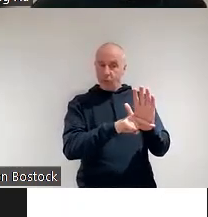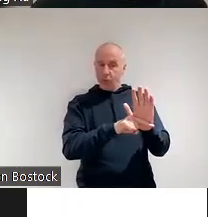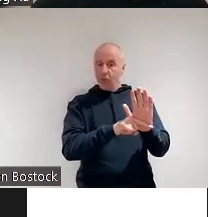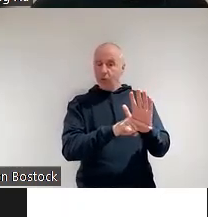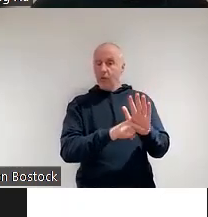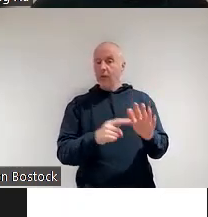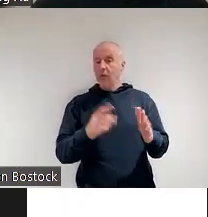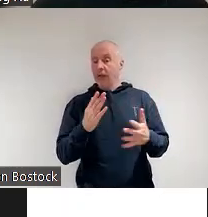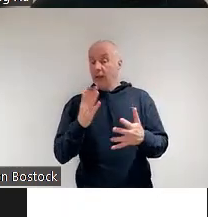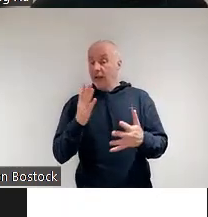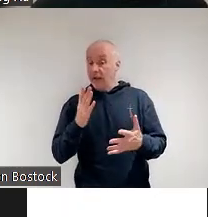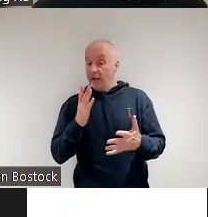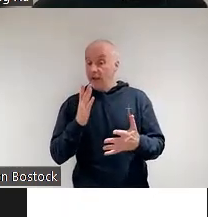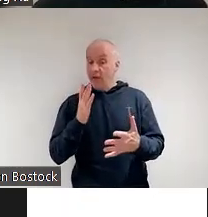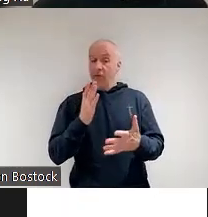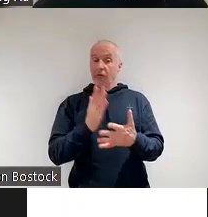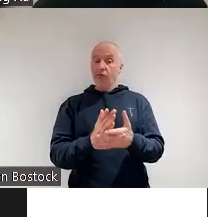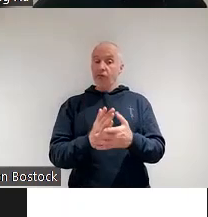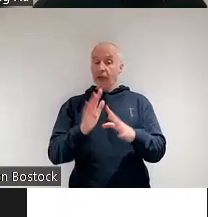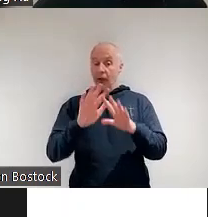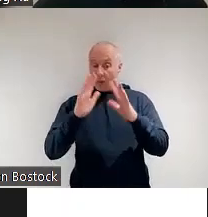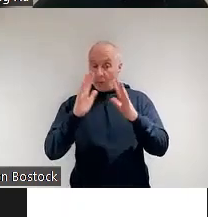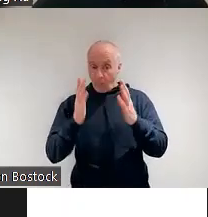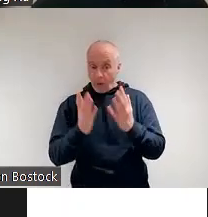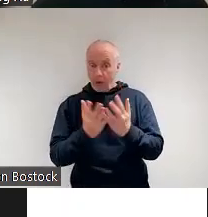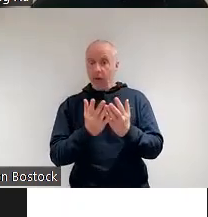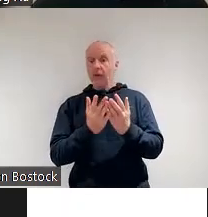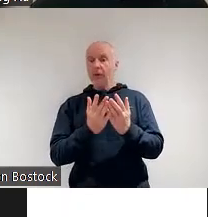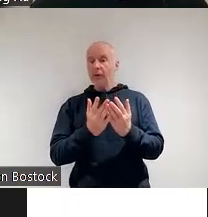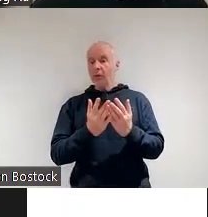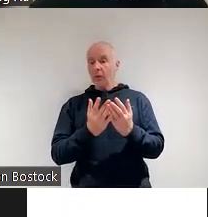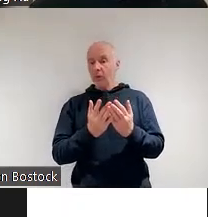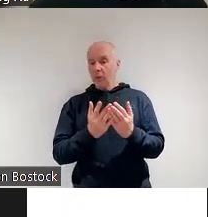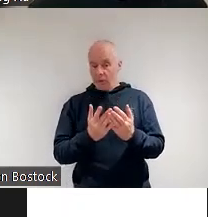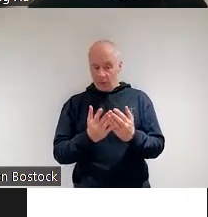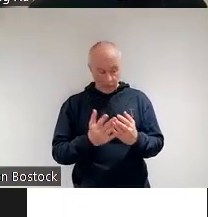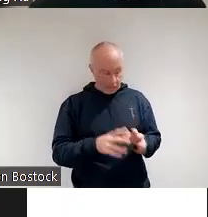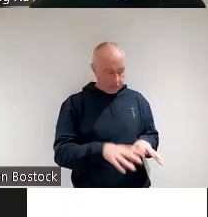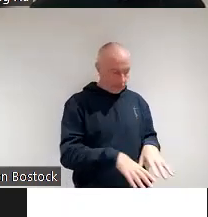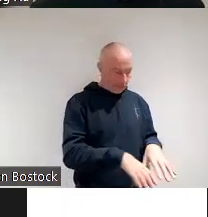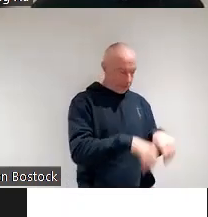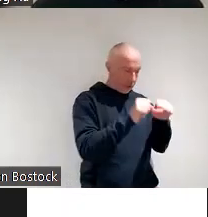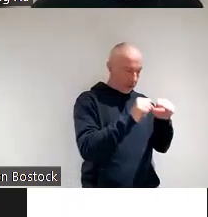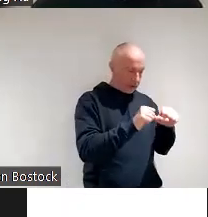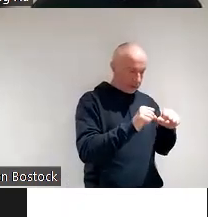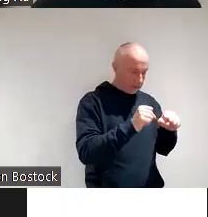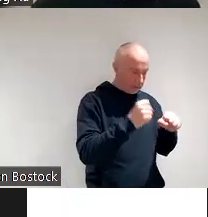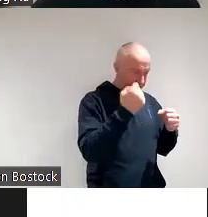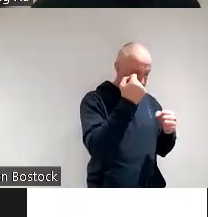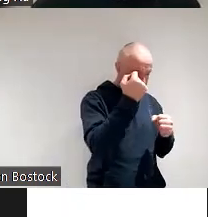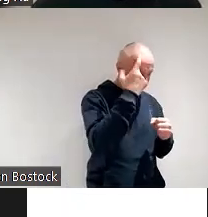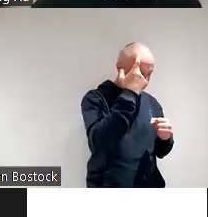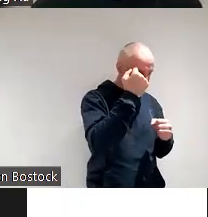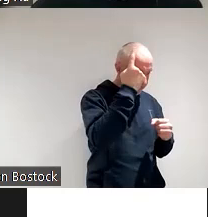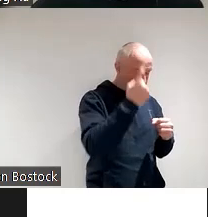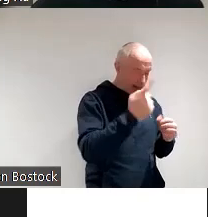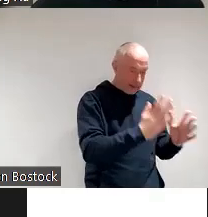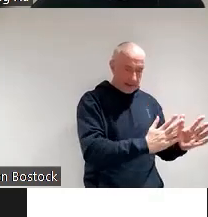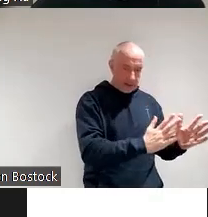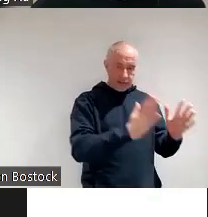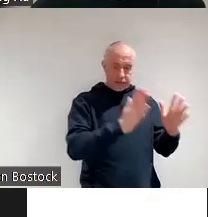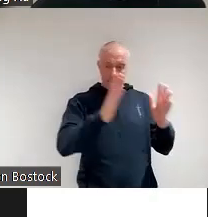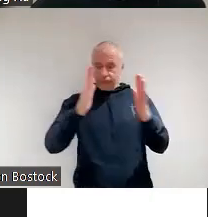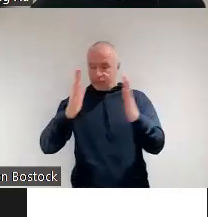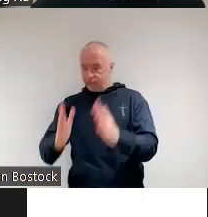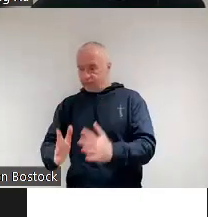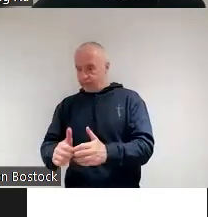much work you actually need to do to bring a product into the actual market. It's not about, oh, you stay in the lab, you do something,